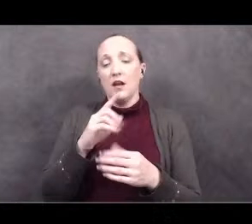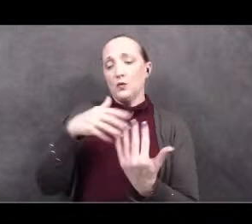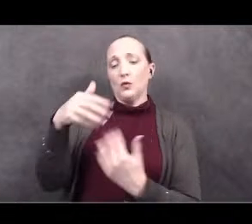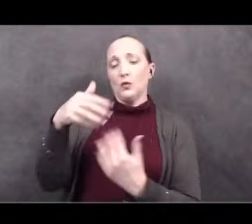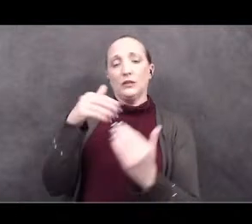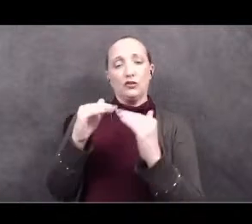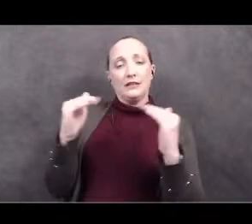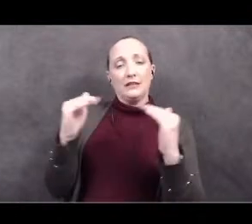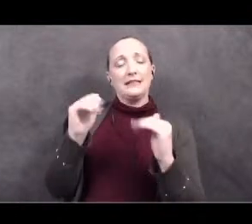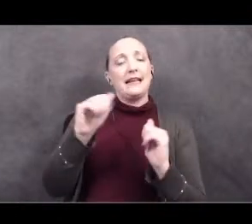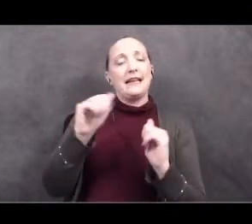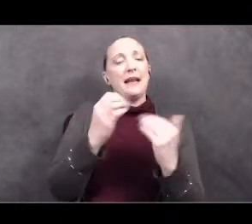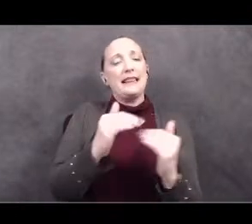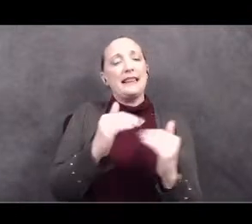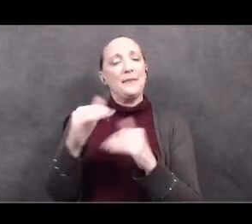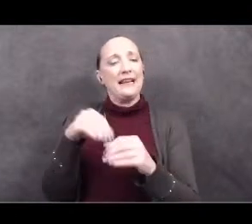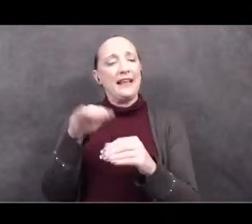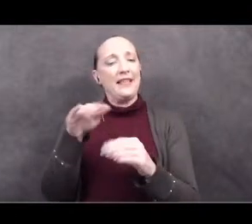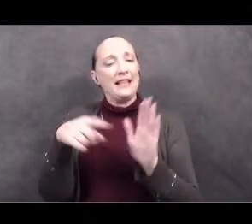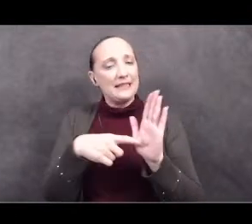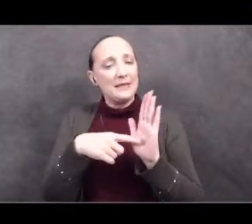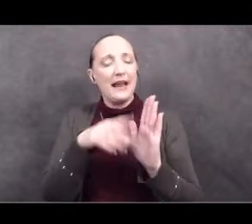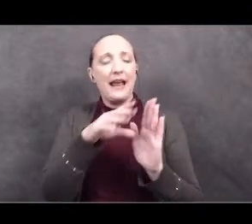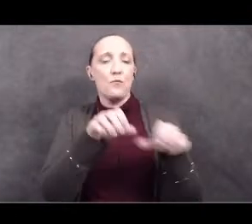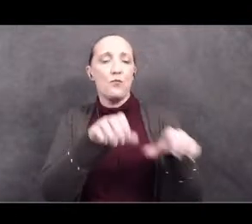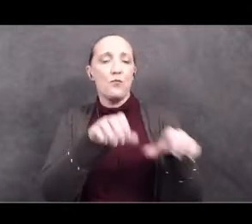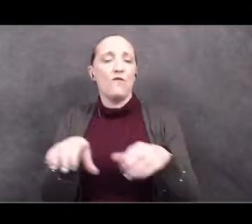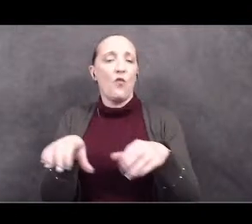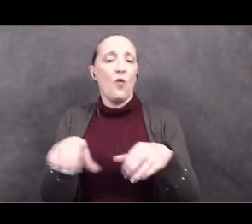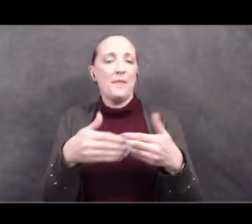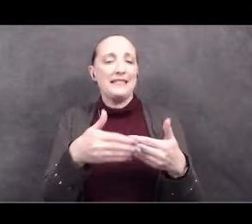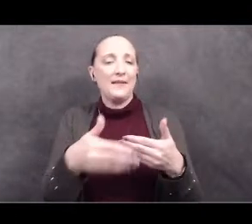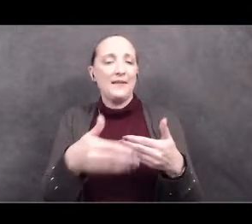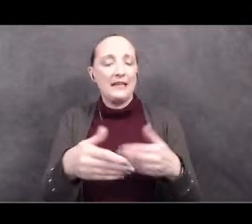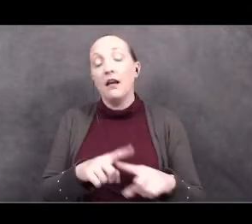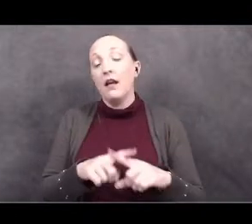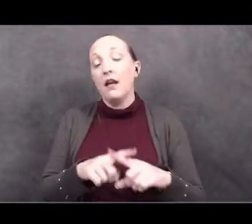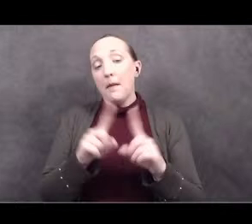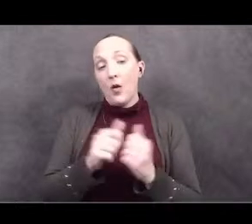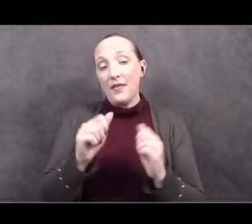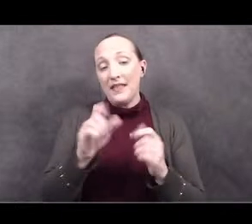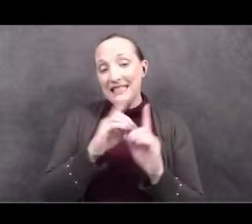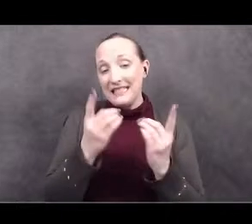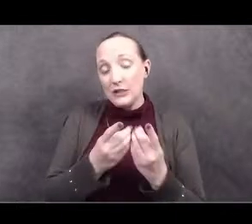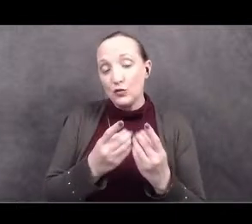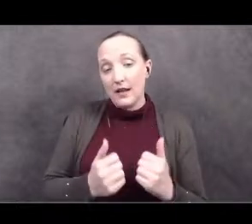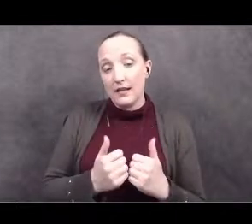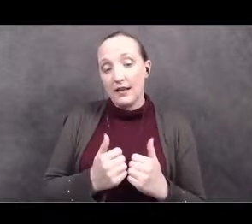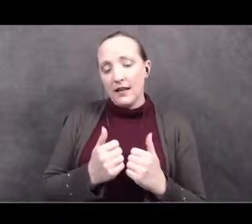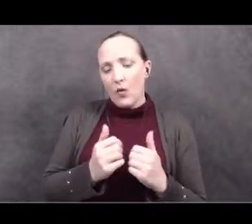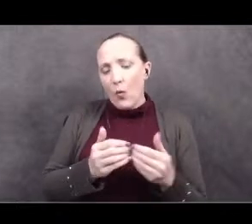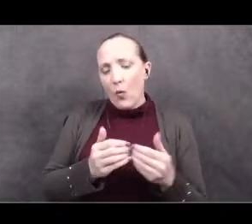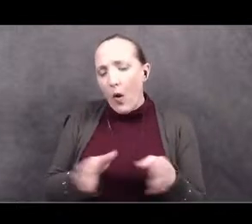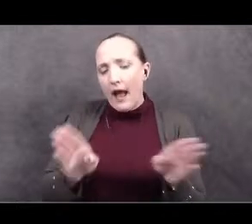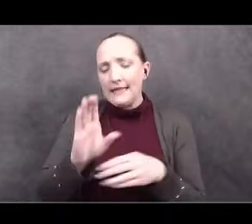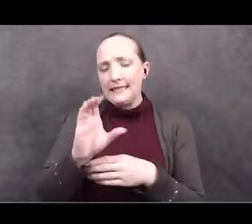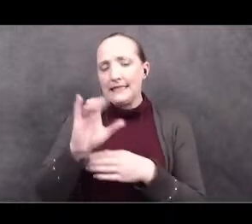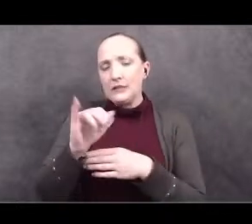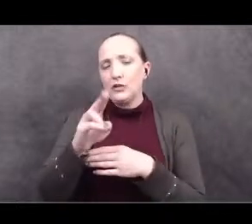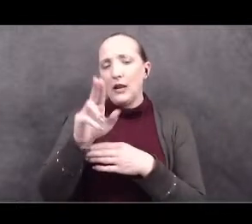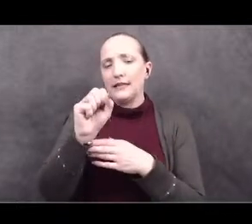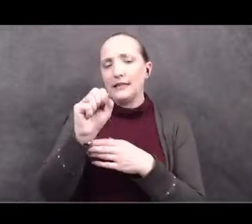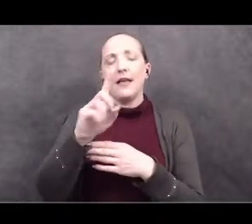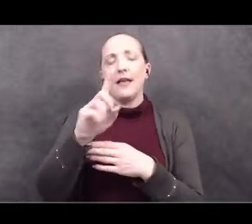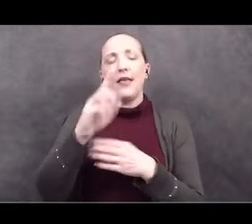symbolism and performativity however with the districtwide black lives matter week coming up it is apparent that cjusd is seeking to